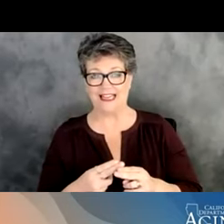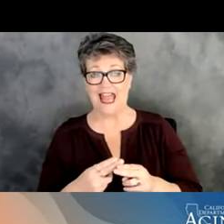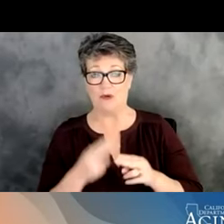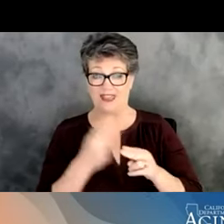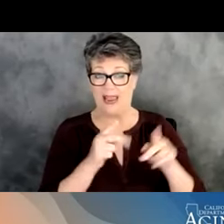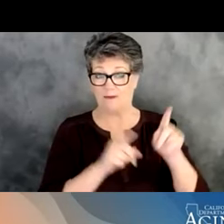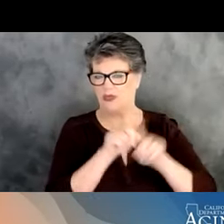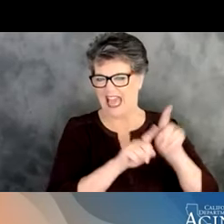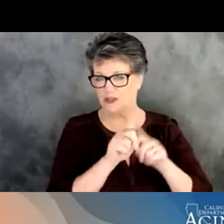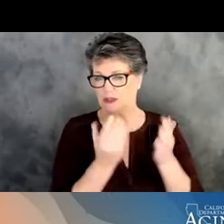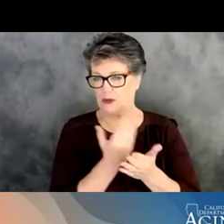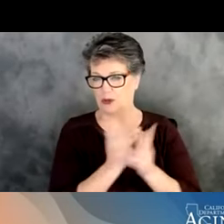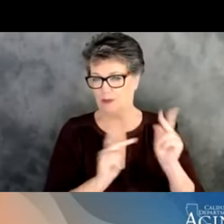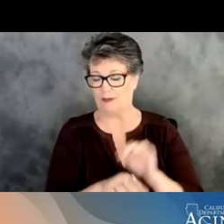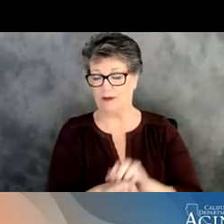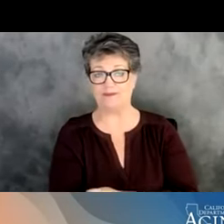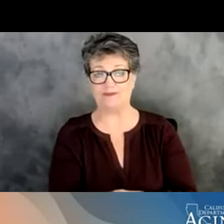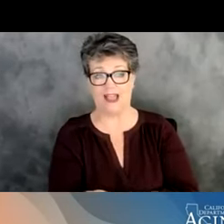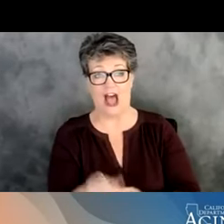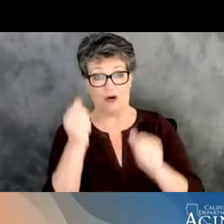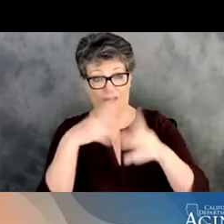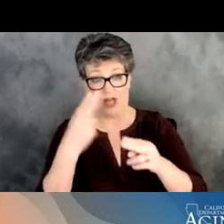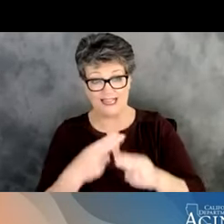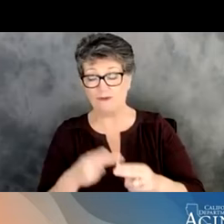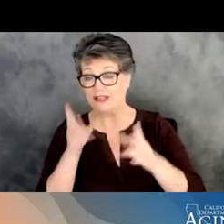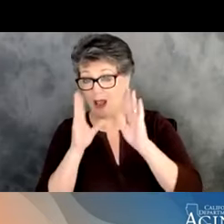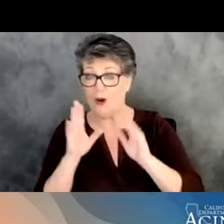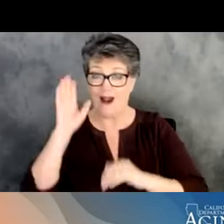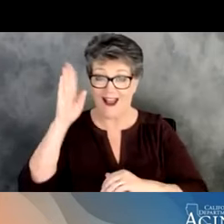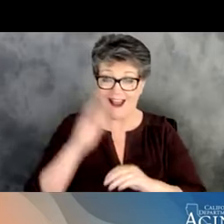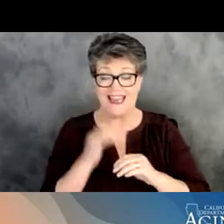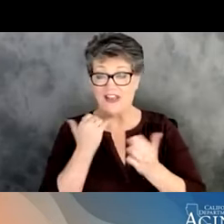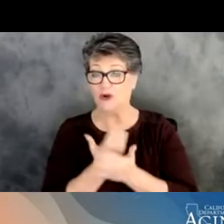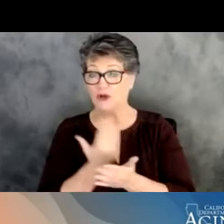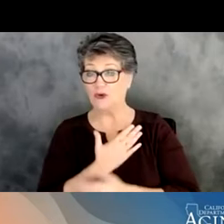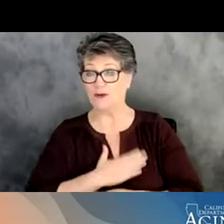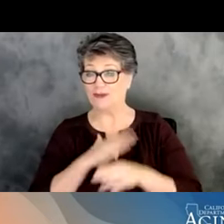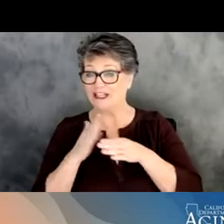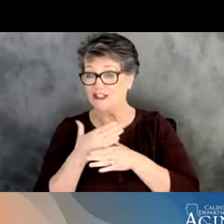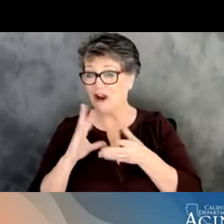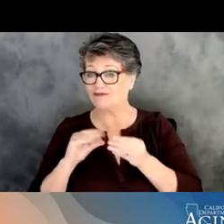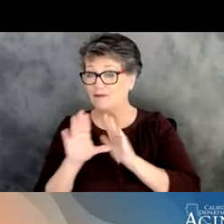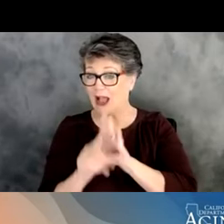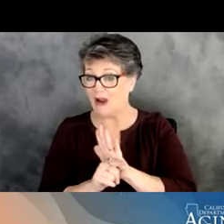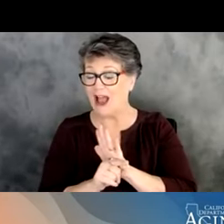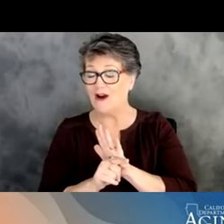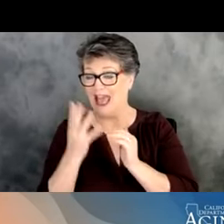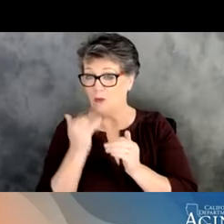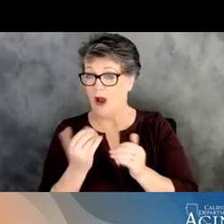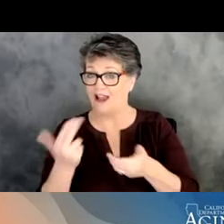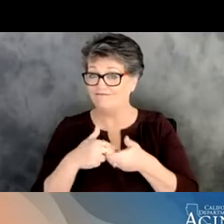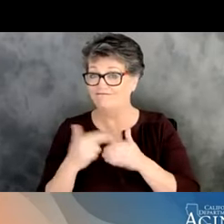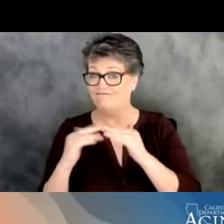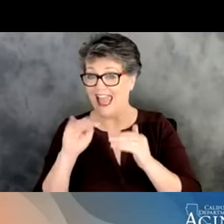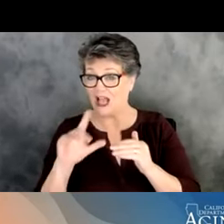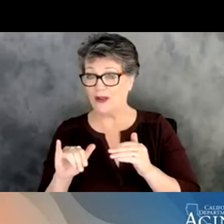them. I'll go through everyone's name, just say hello, hi, and if you're new, please share a little bit of your background and what brings you to the Equity and